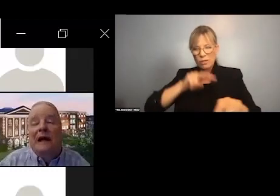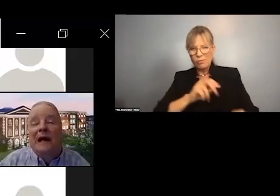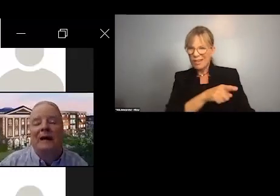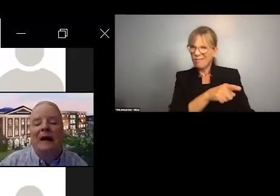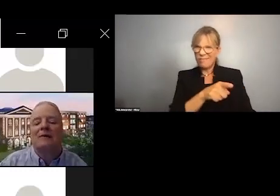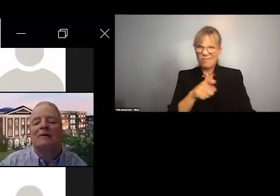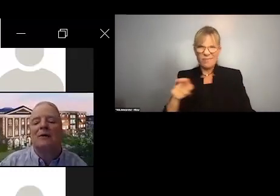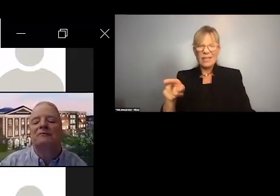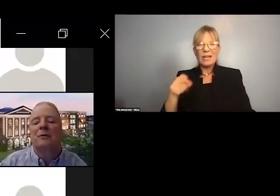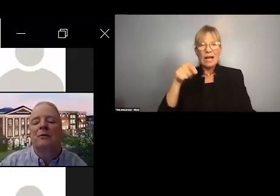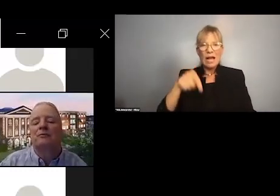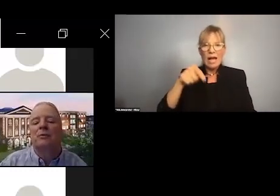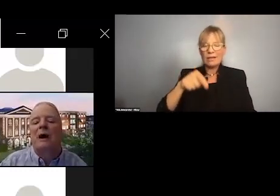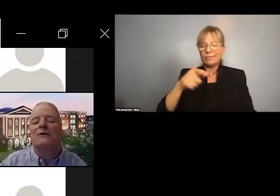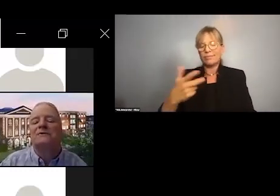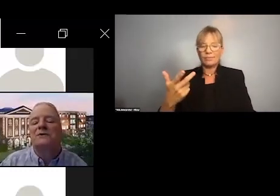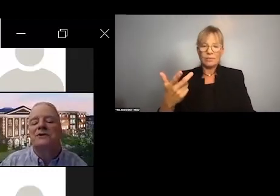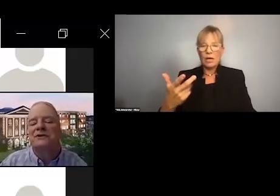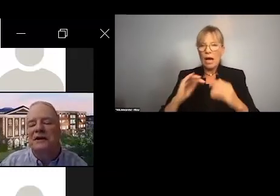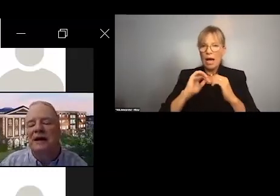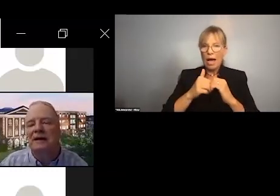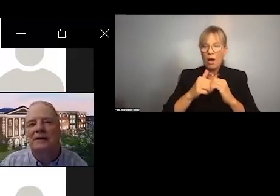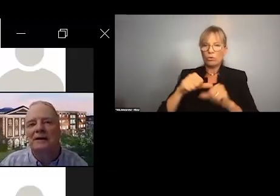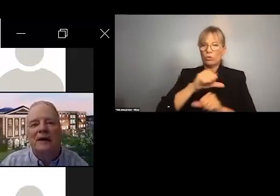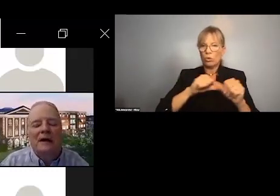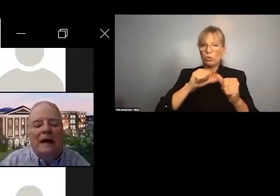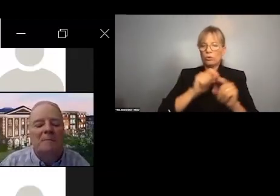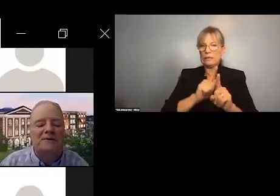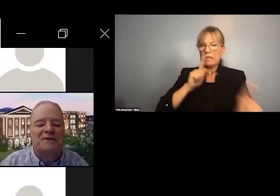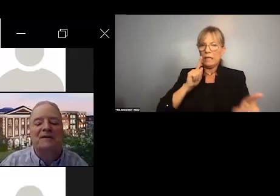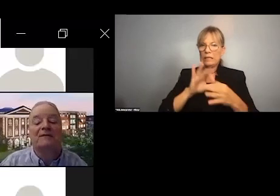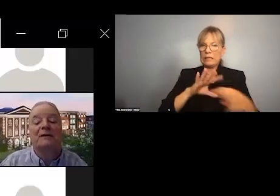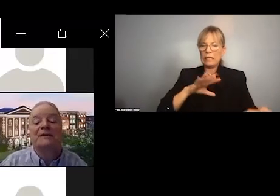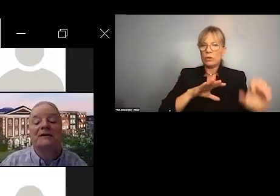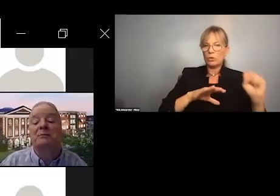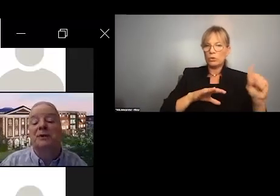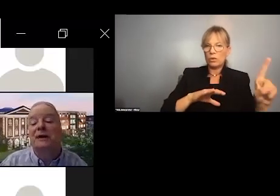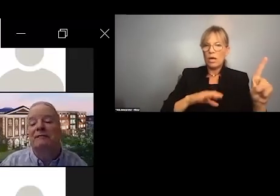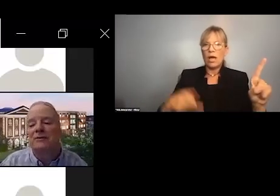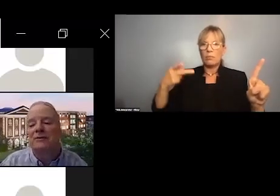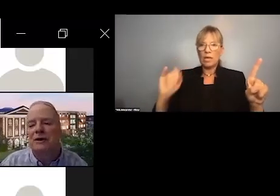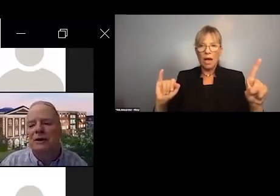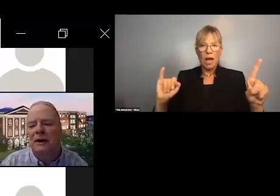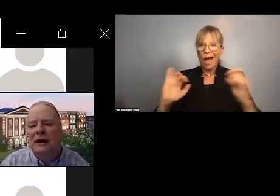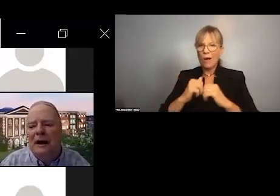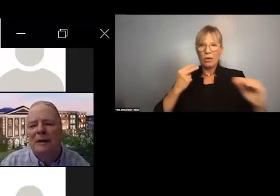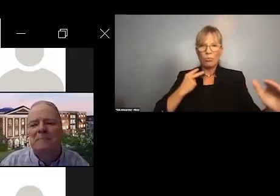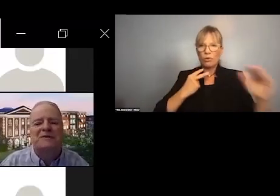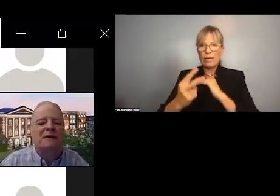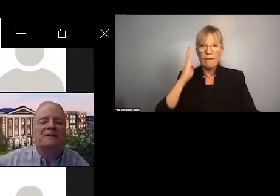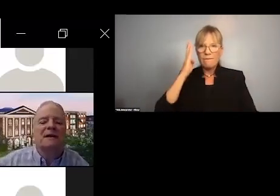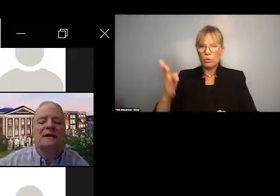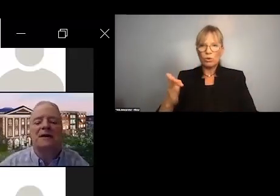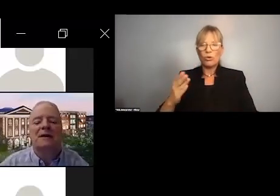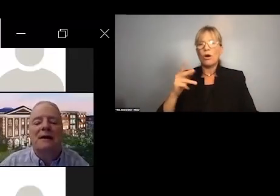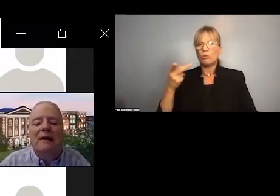this, so how does social disconnectedness and perceived isolation predict future